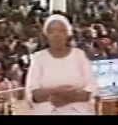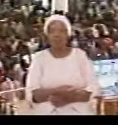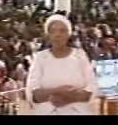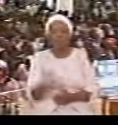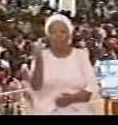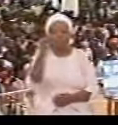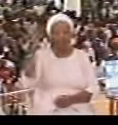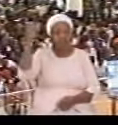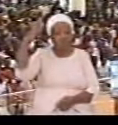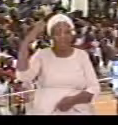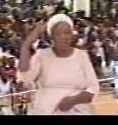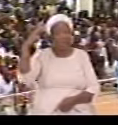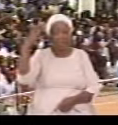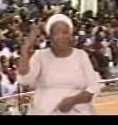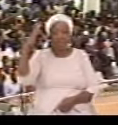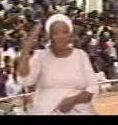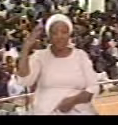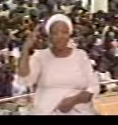Grace,